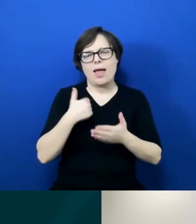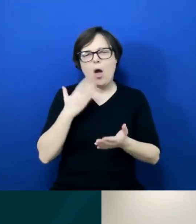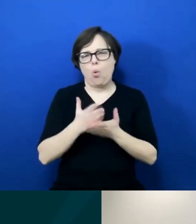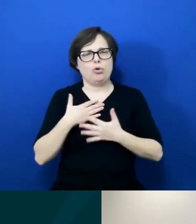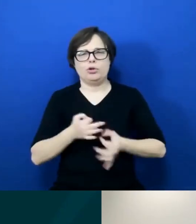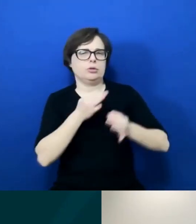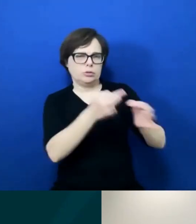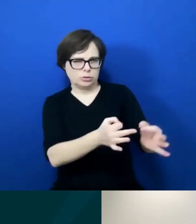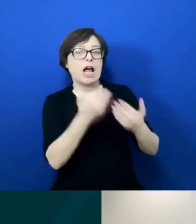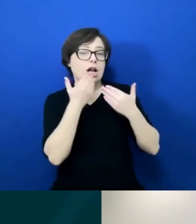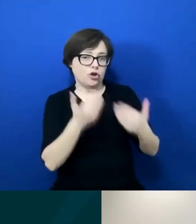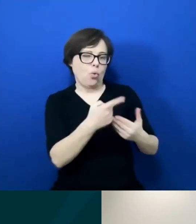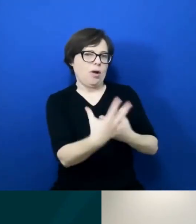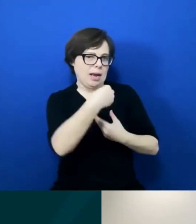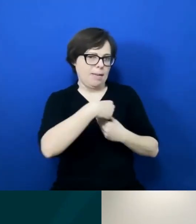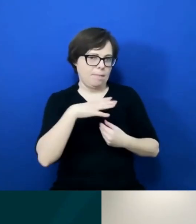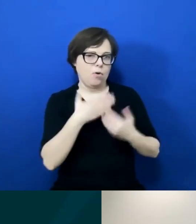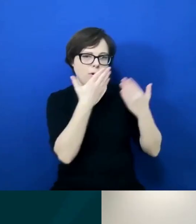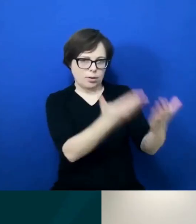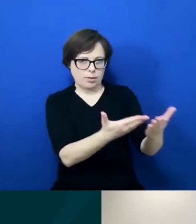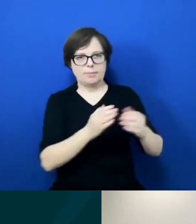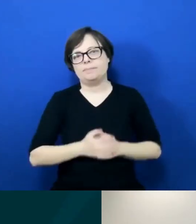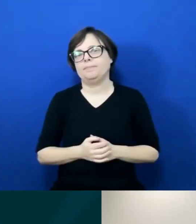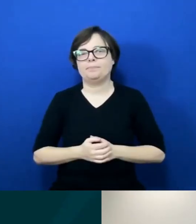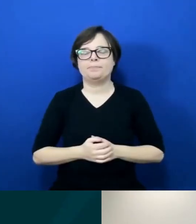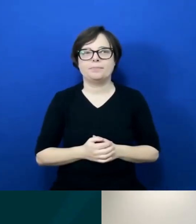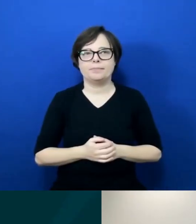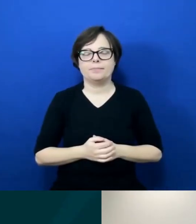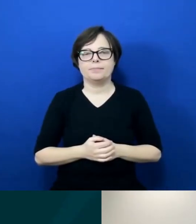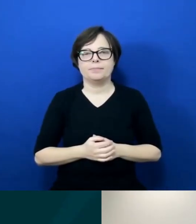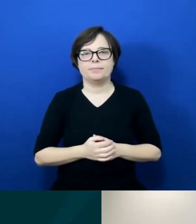would just like to pass the floor to Alexander. The floor is yours.